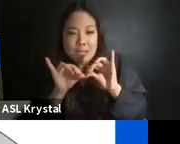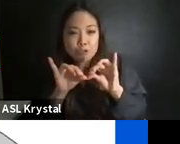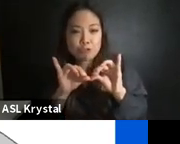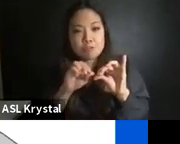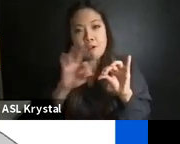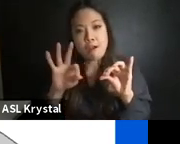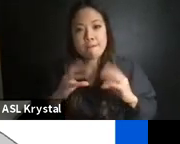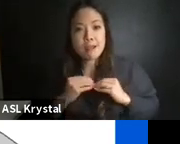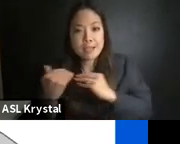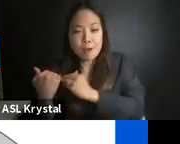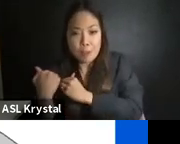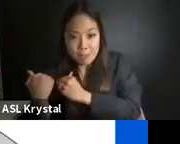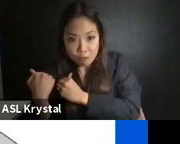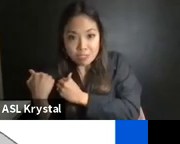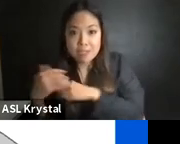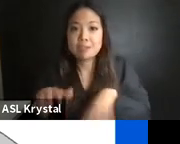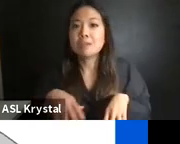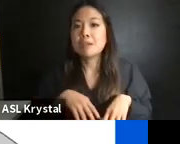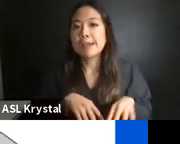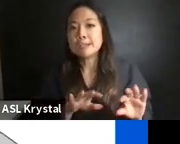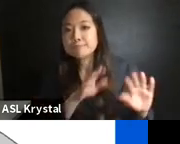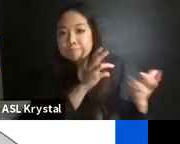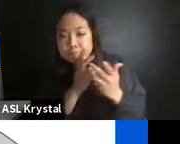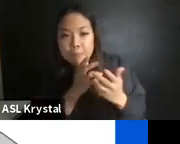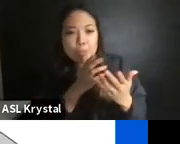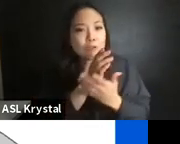students parents guardians and caregivers